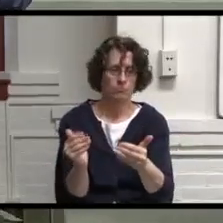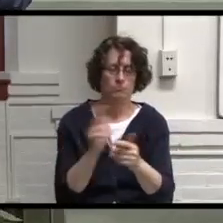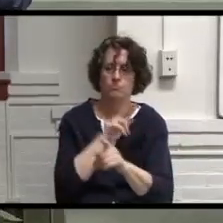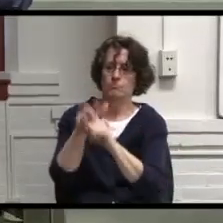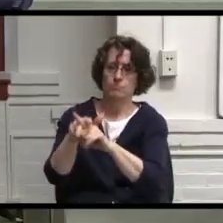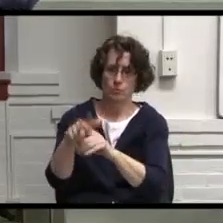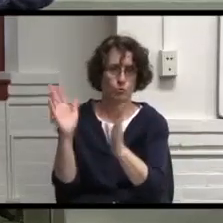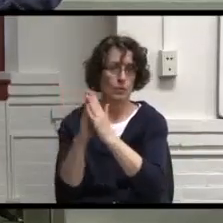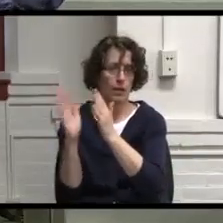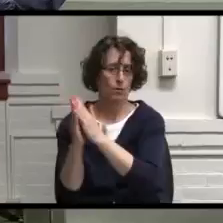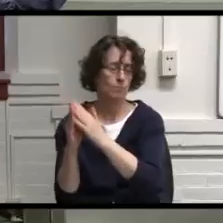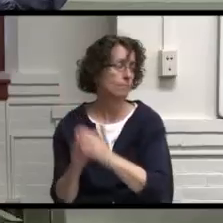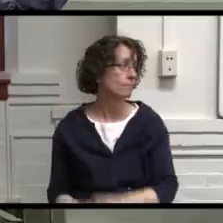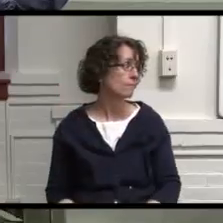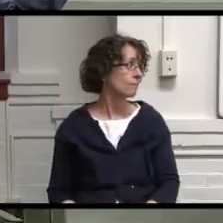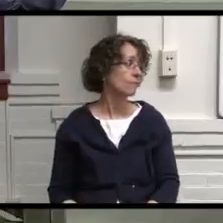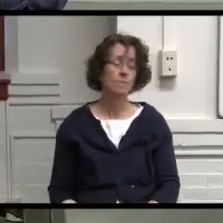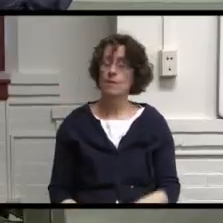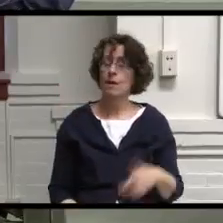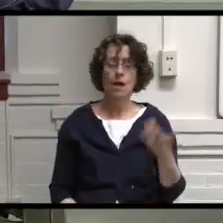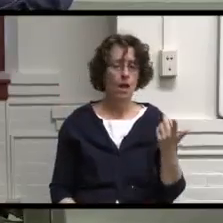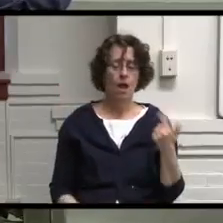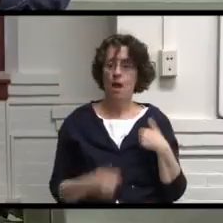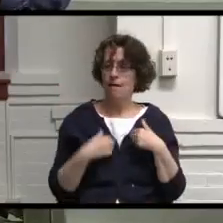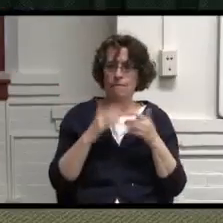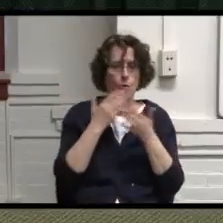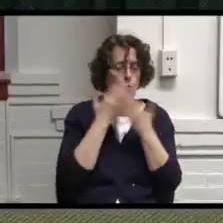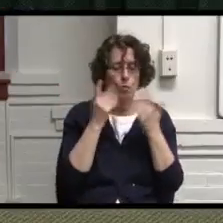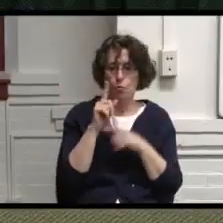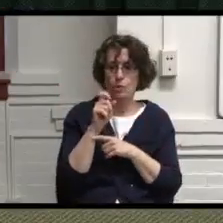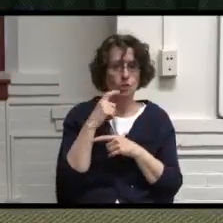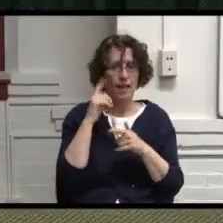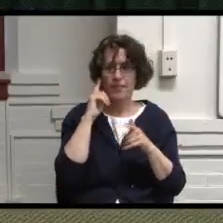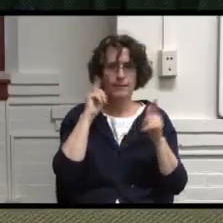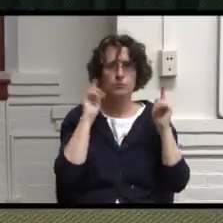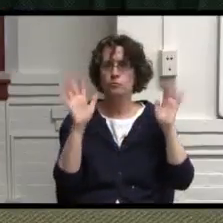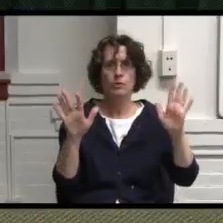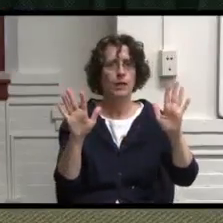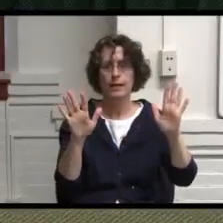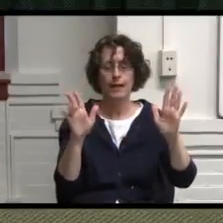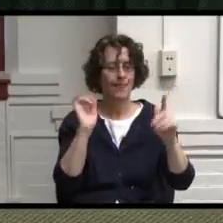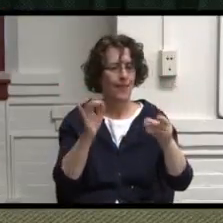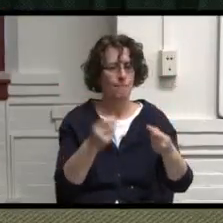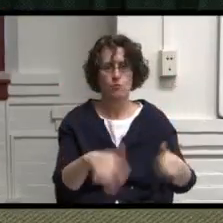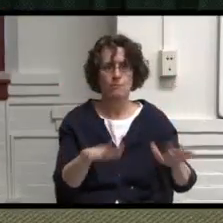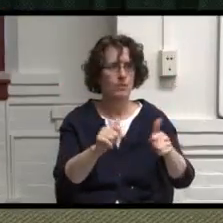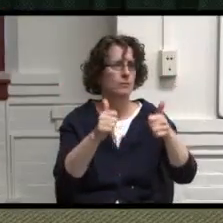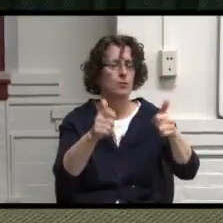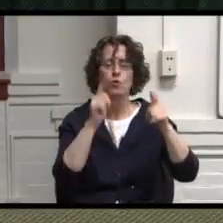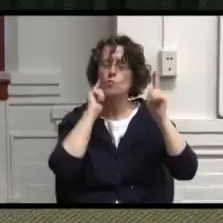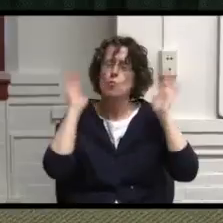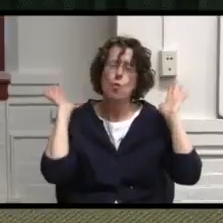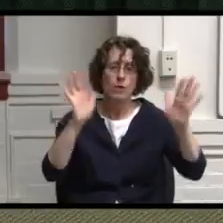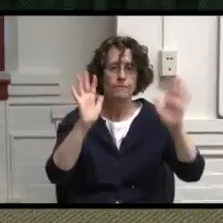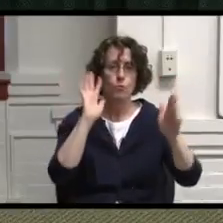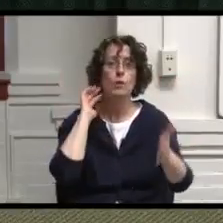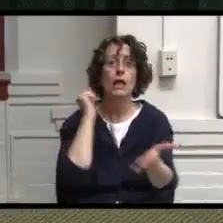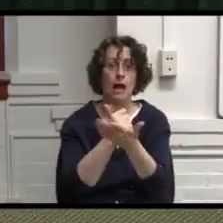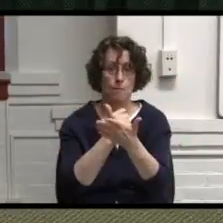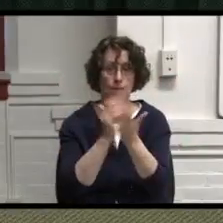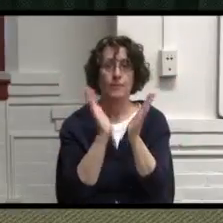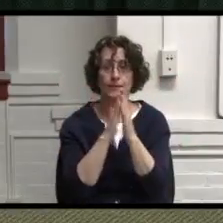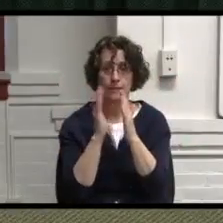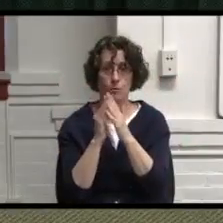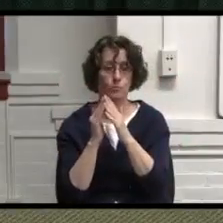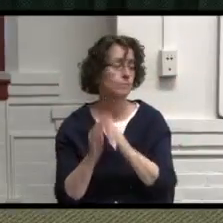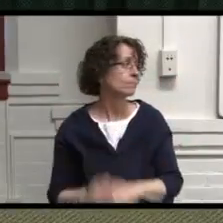Any more questions? No, I think it's gonna be a great piece of property to have for that. So